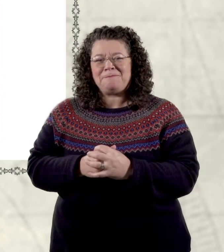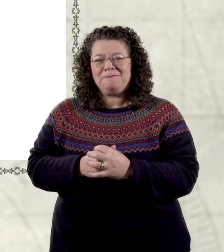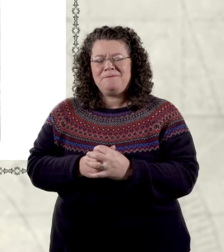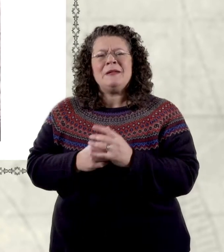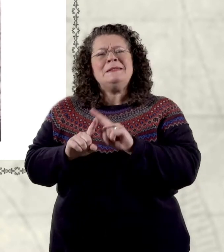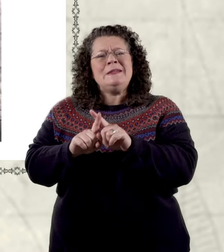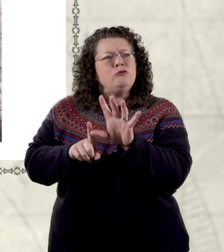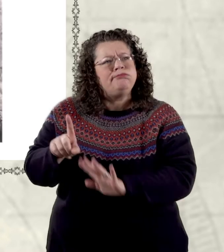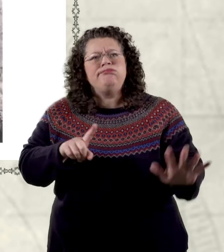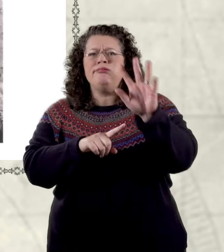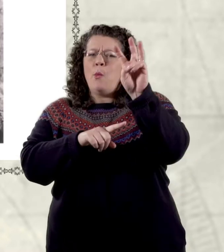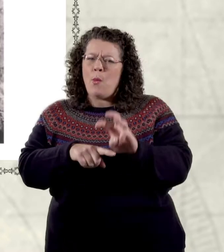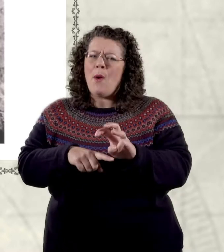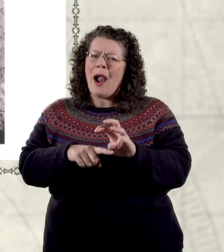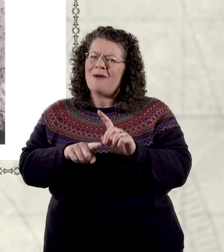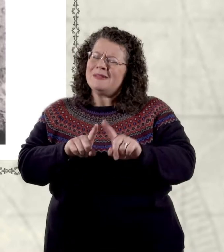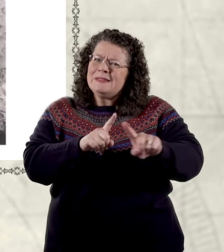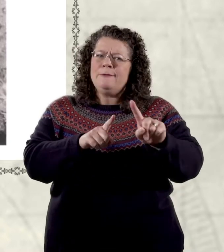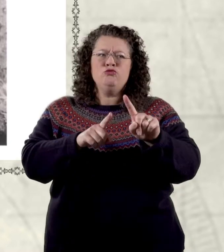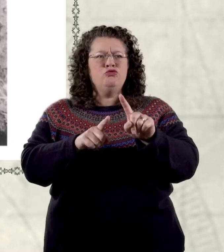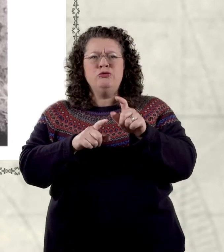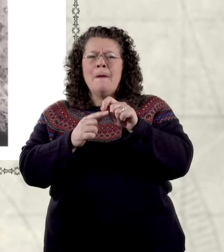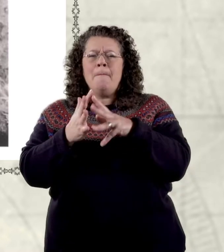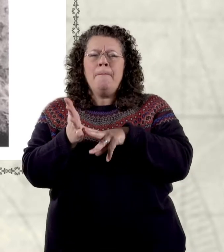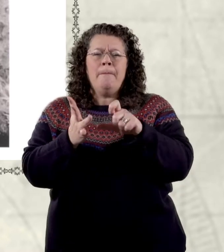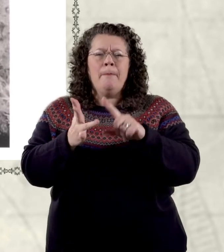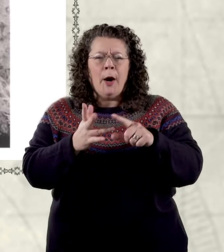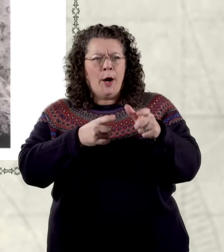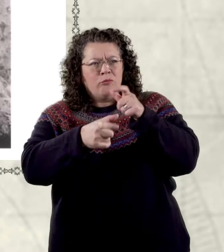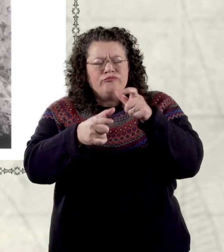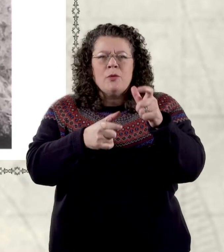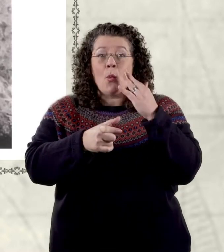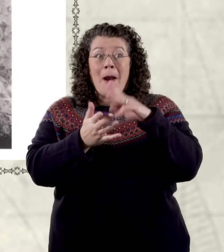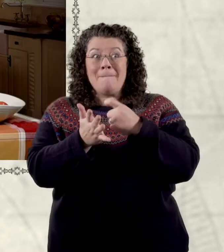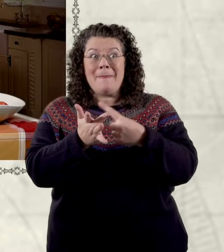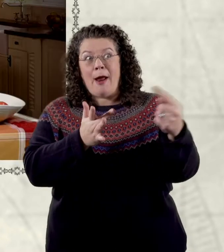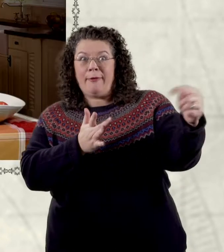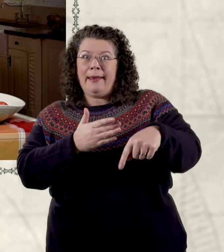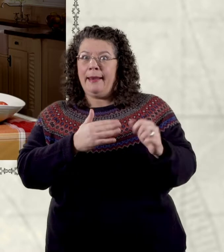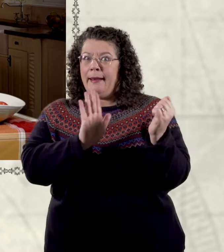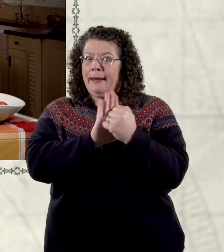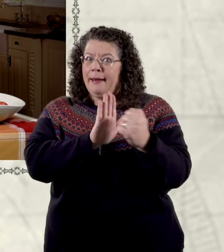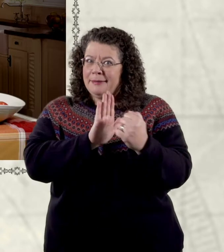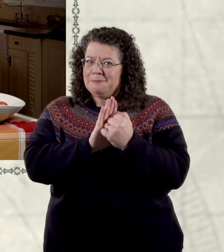And different parts of Wales would have different punko for when the Mary came knocking.